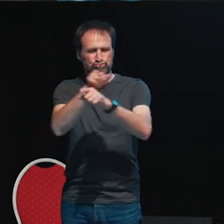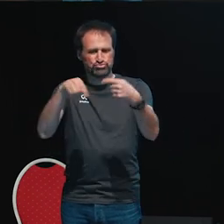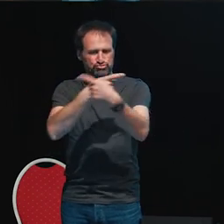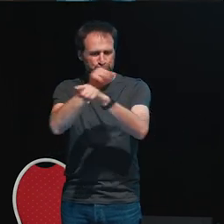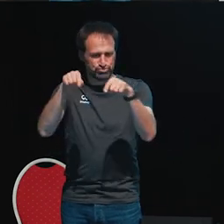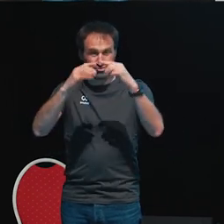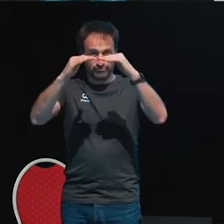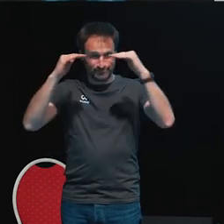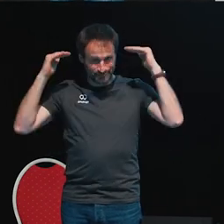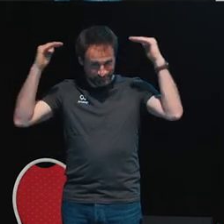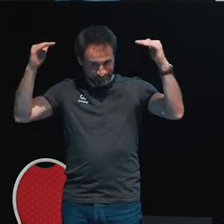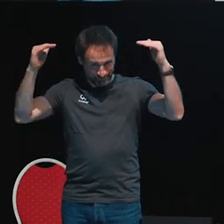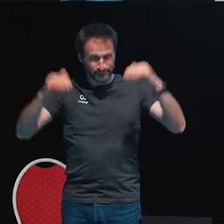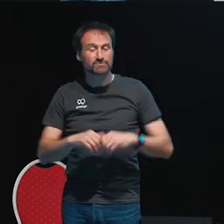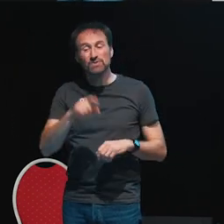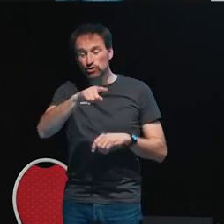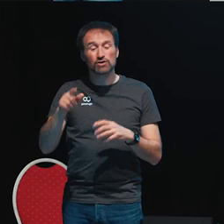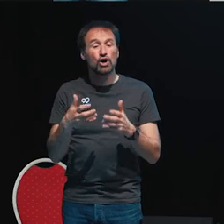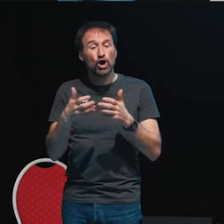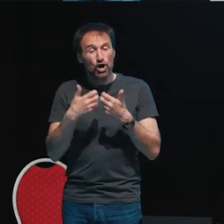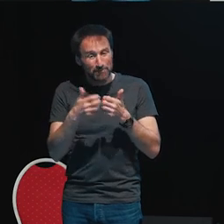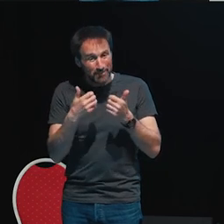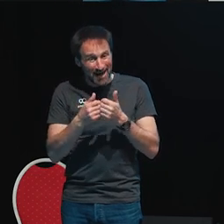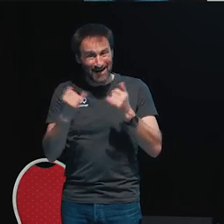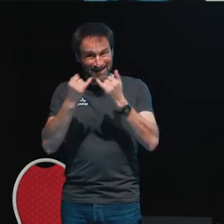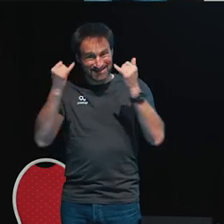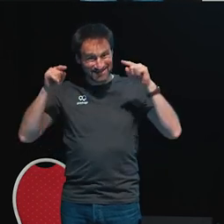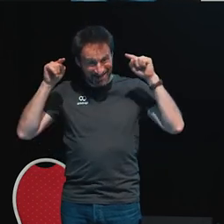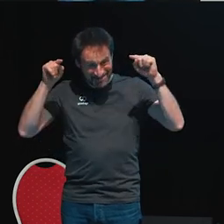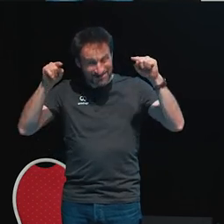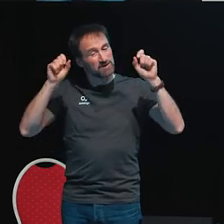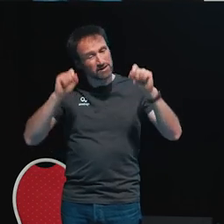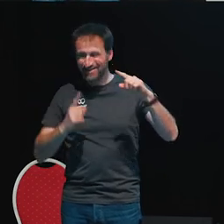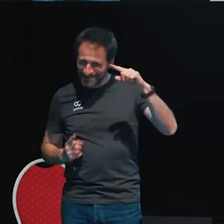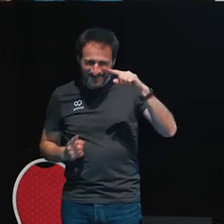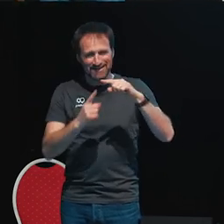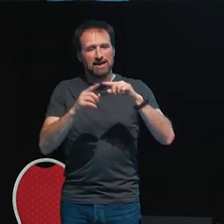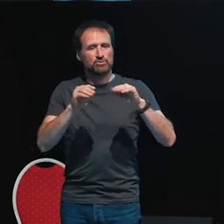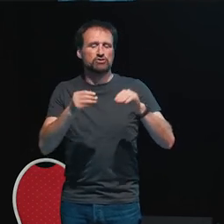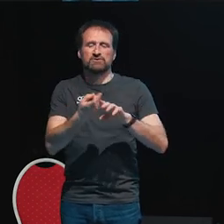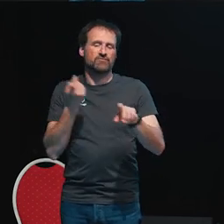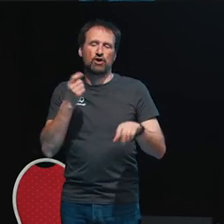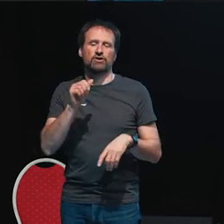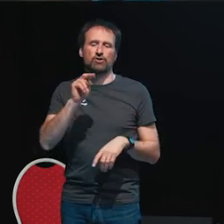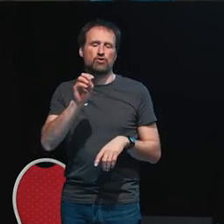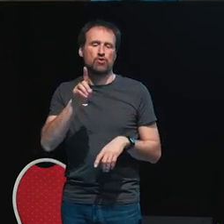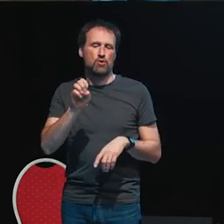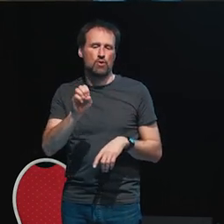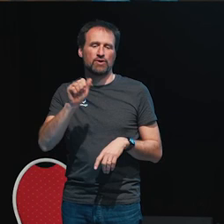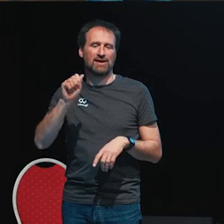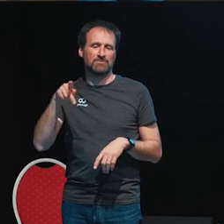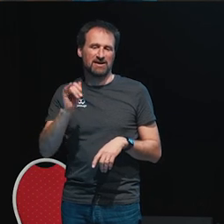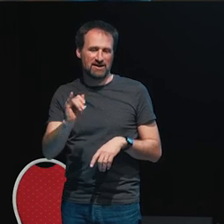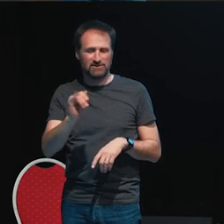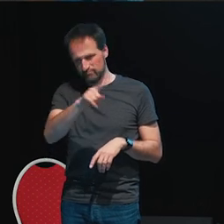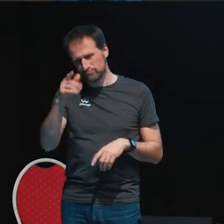And you can use a compiler instance straight from the Node API. And this is how people who use the Node API command line tools that